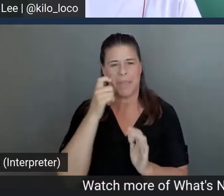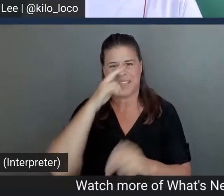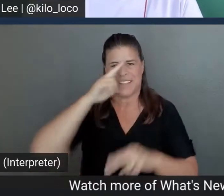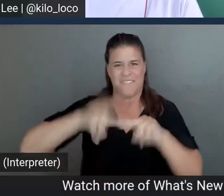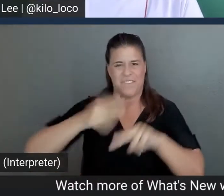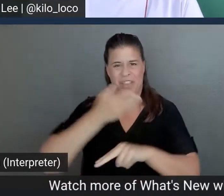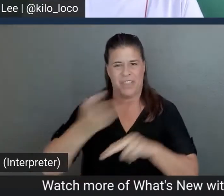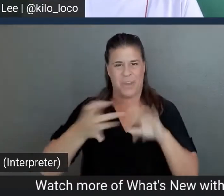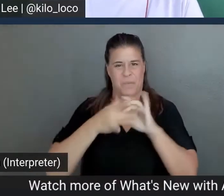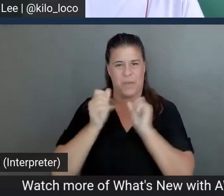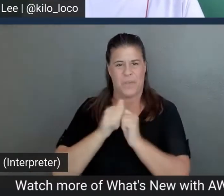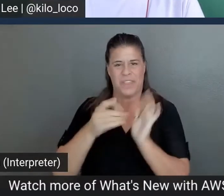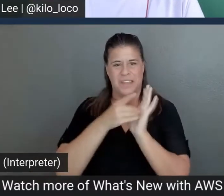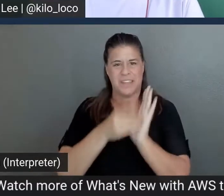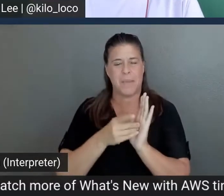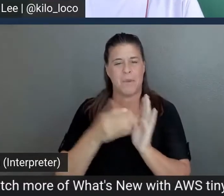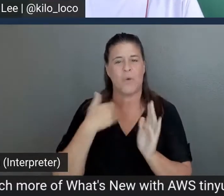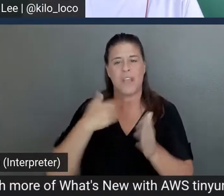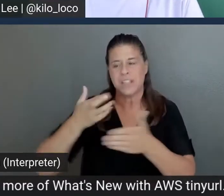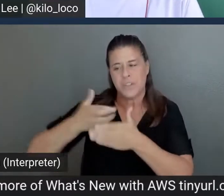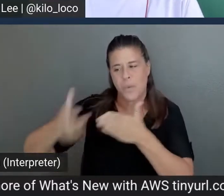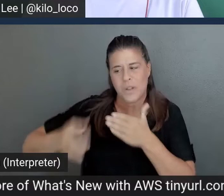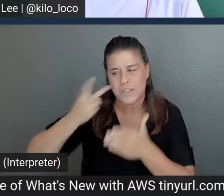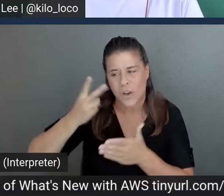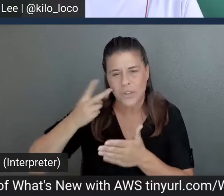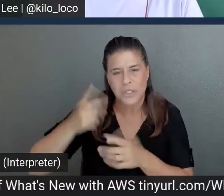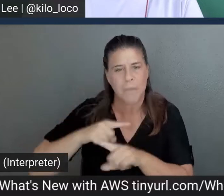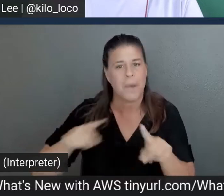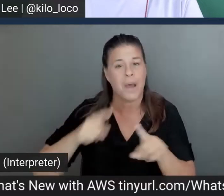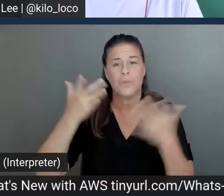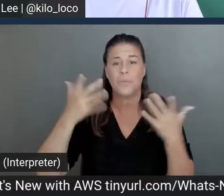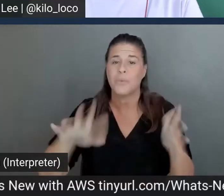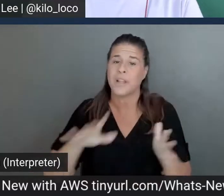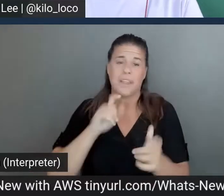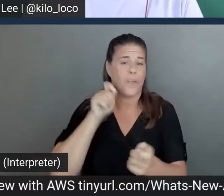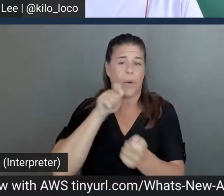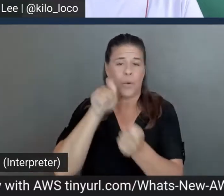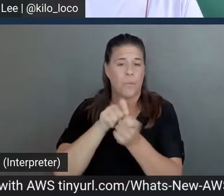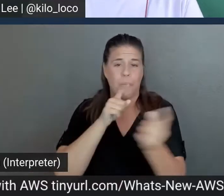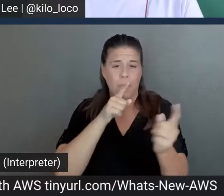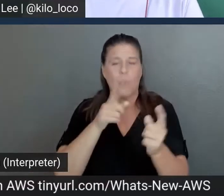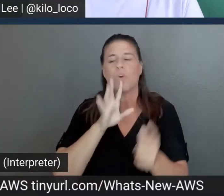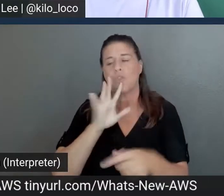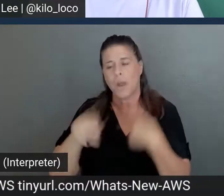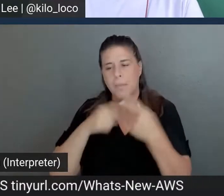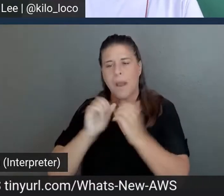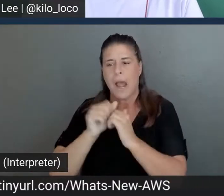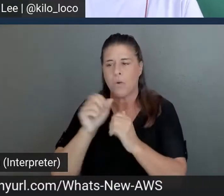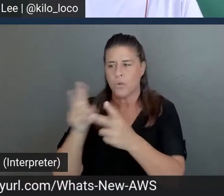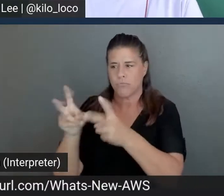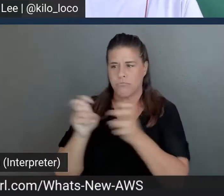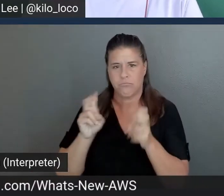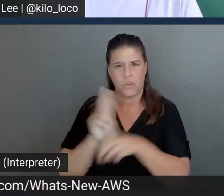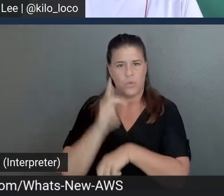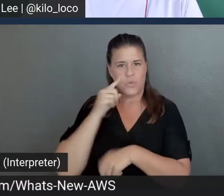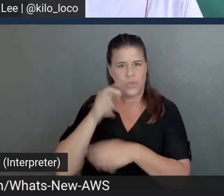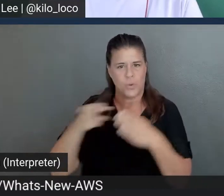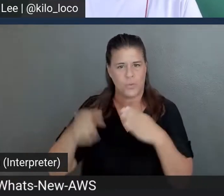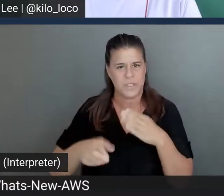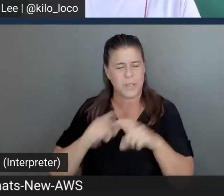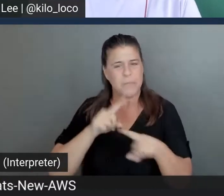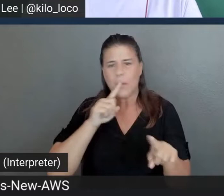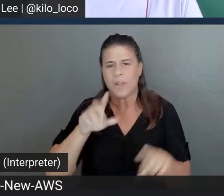about it to demo is actually the results, but at the end of the day, and we'll talk about how to use those results, it's